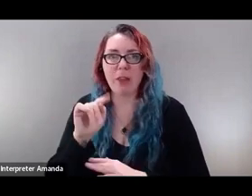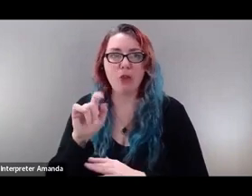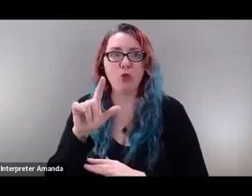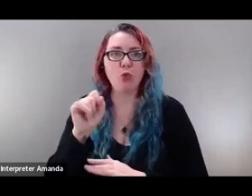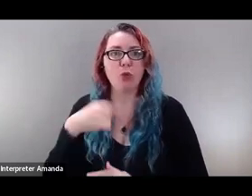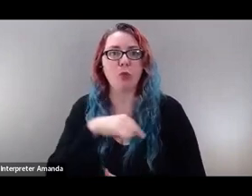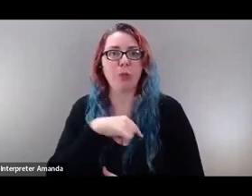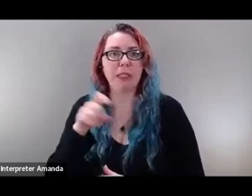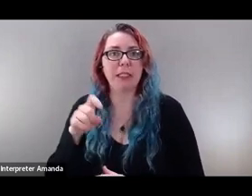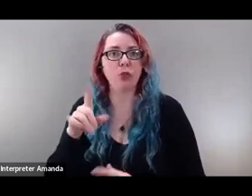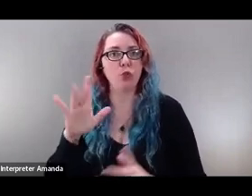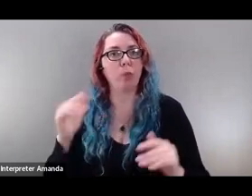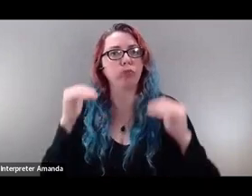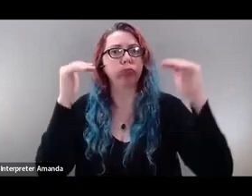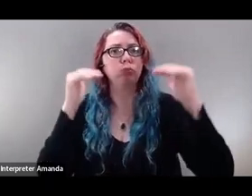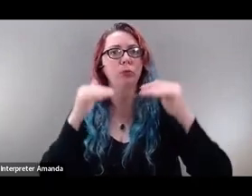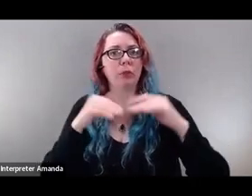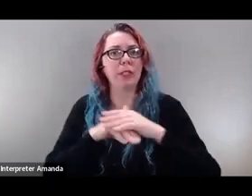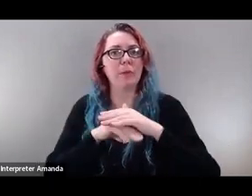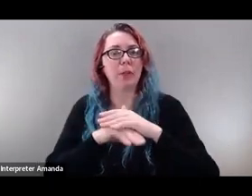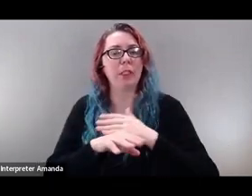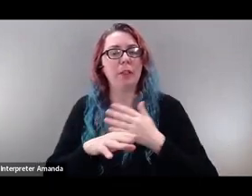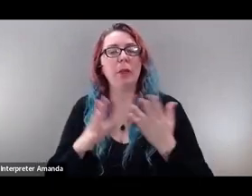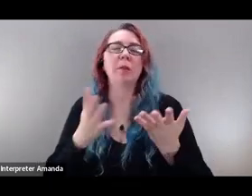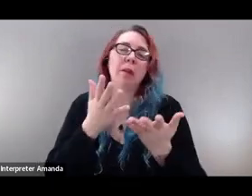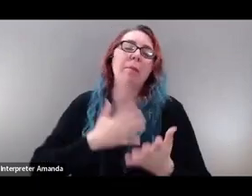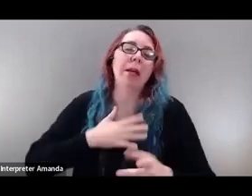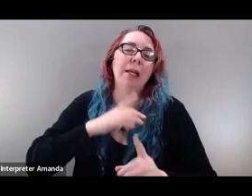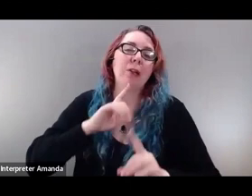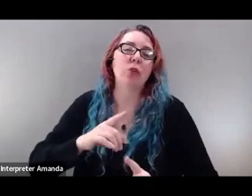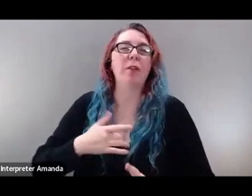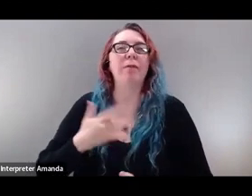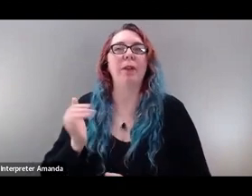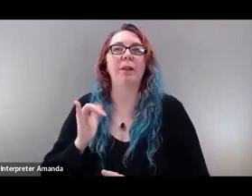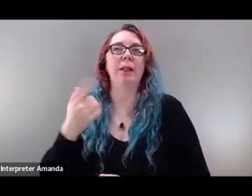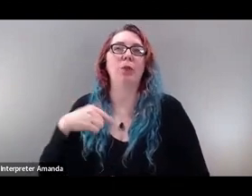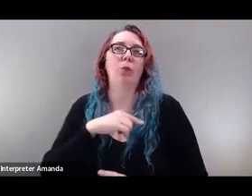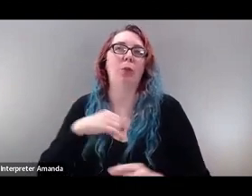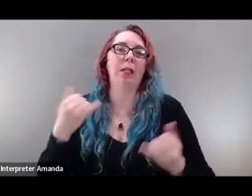To answer your question, I think we've slowed down in the way of we're not trying to rush through